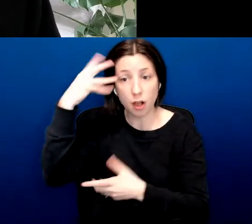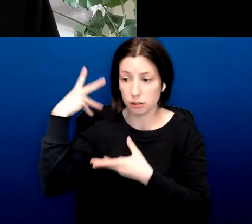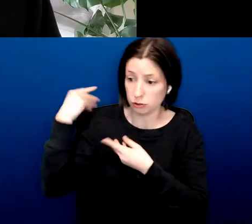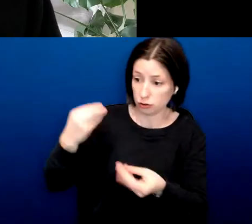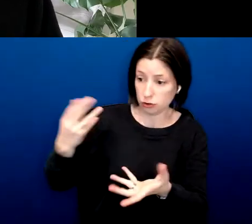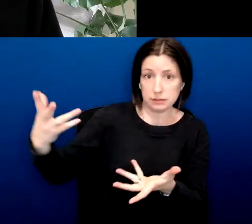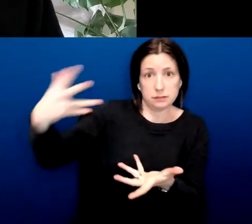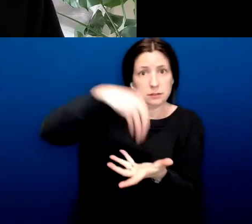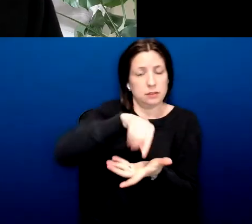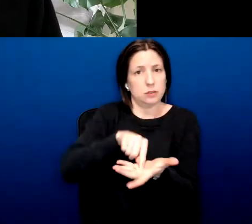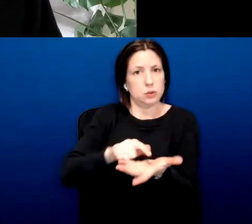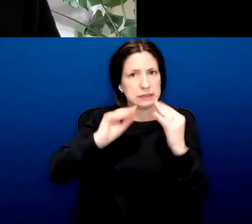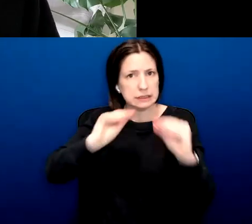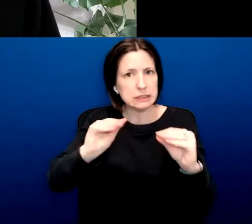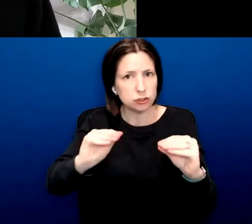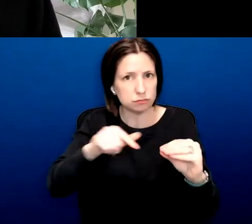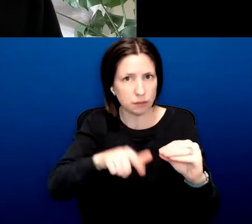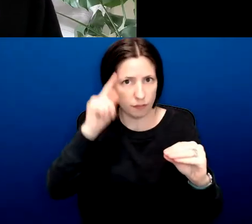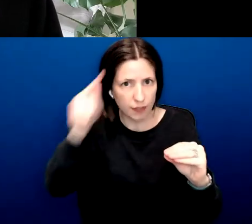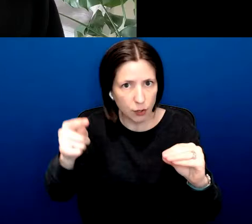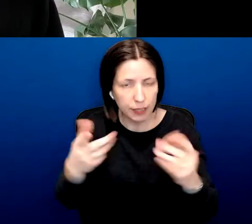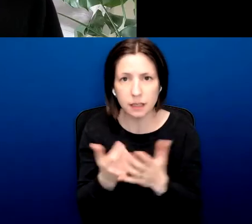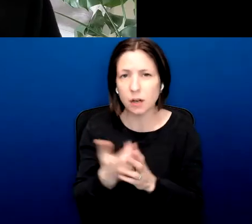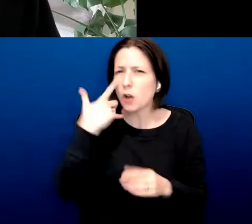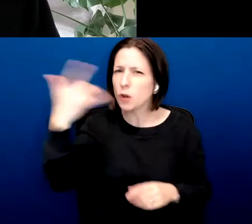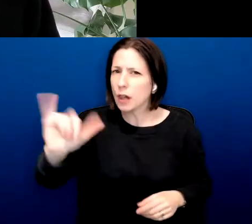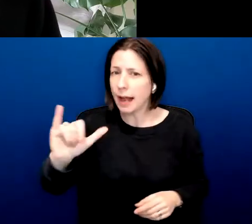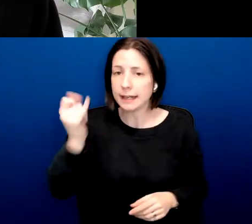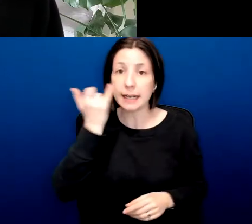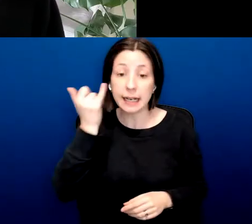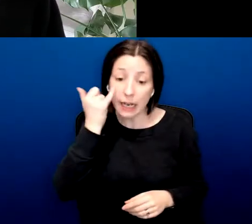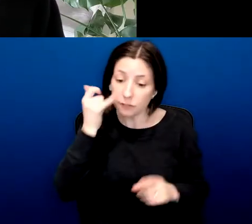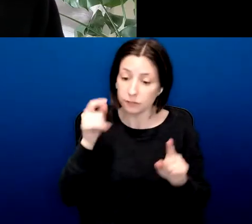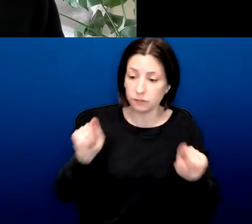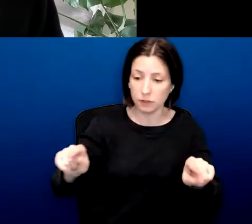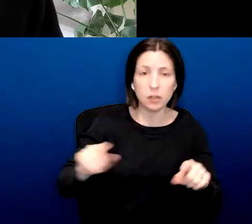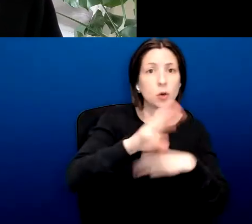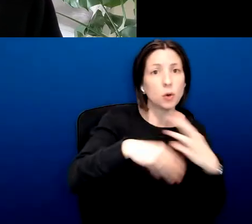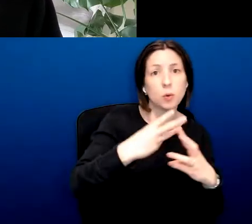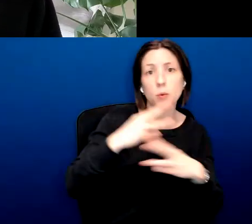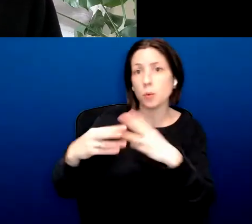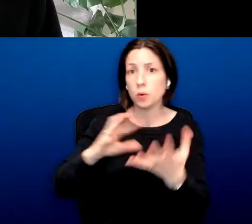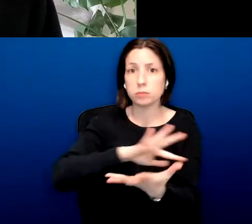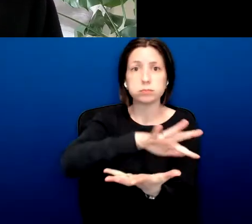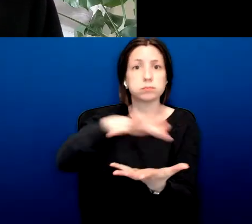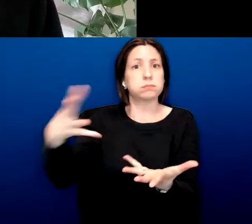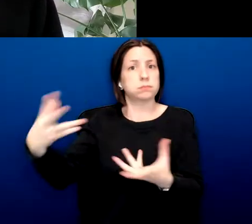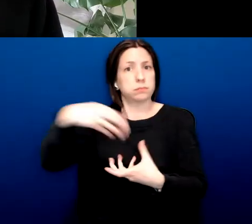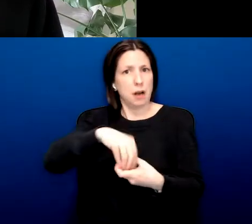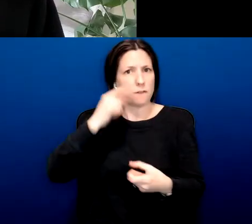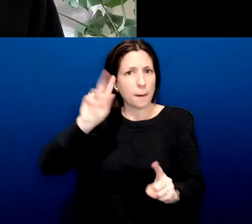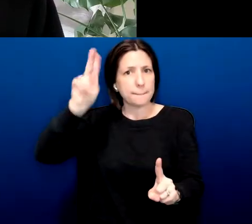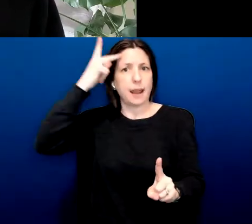the teaching of theory? What would it mean, in other words, to relate across worlds as a method of political praxis